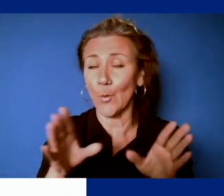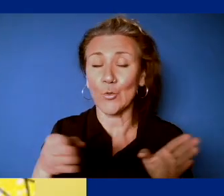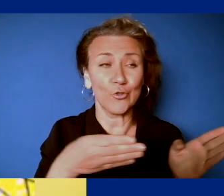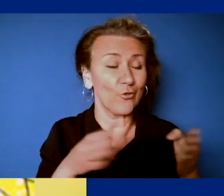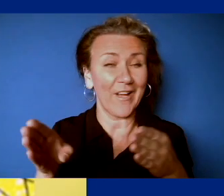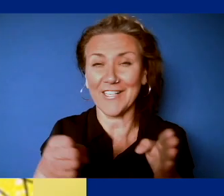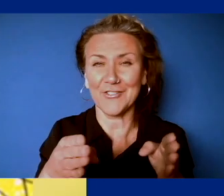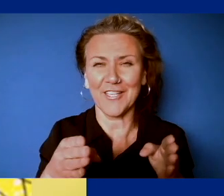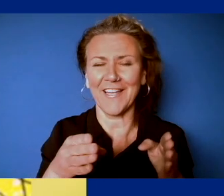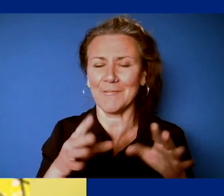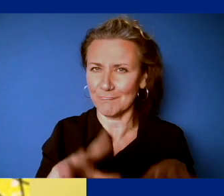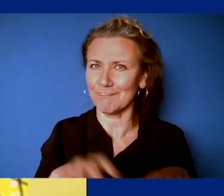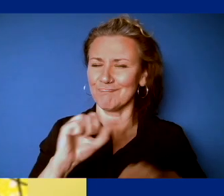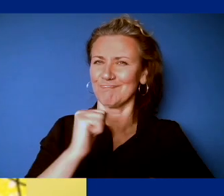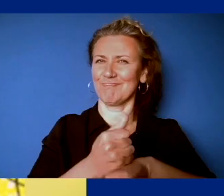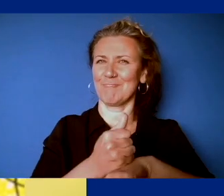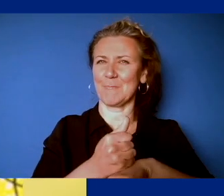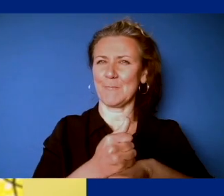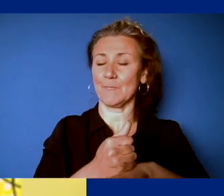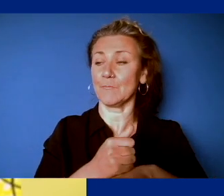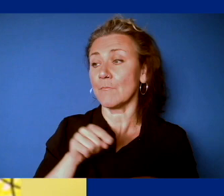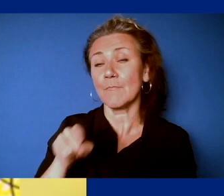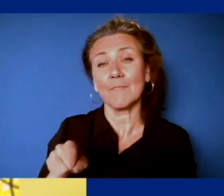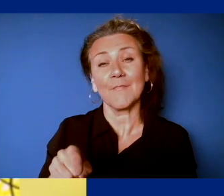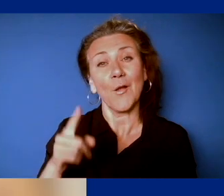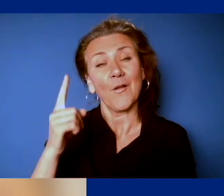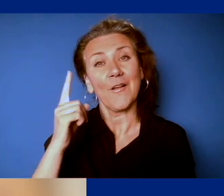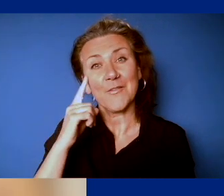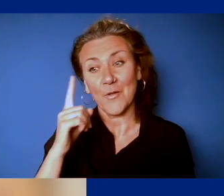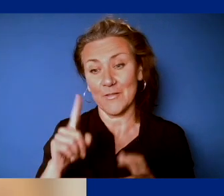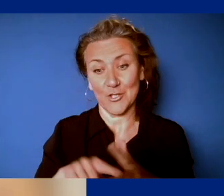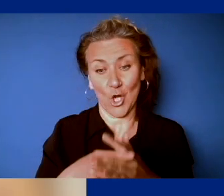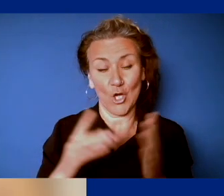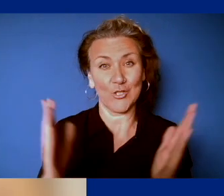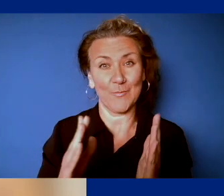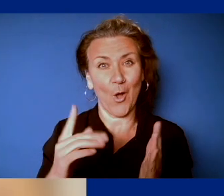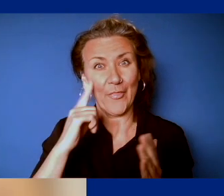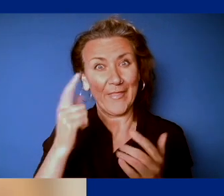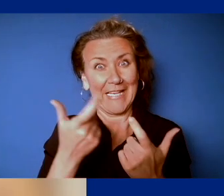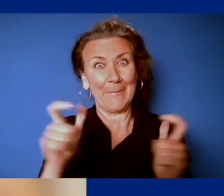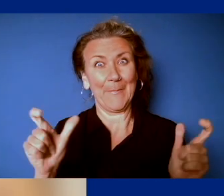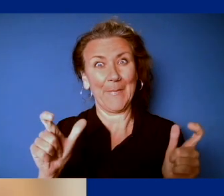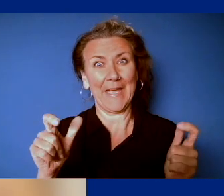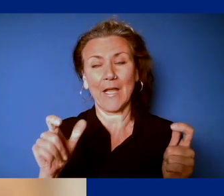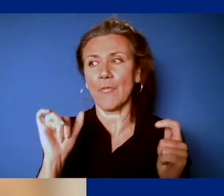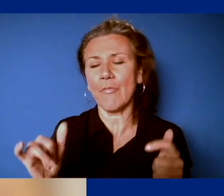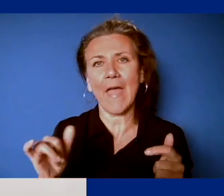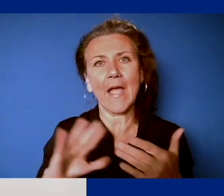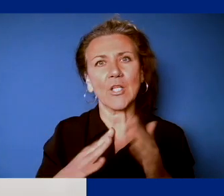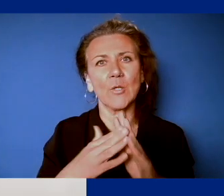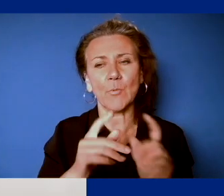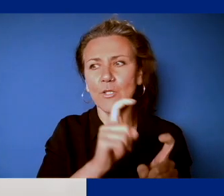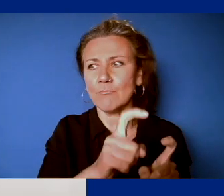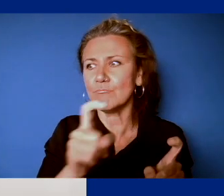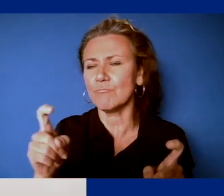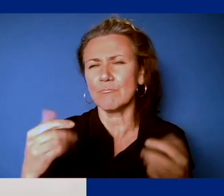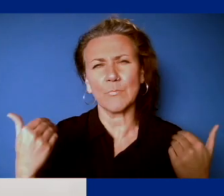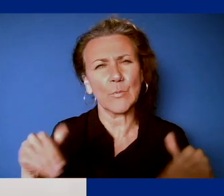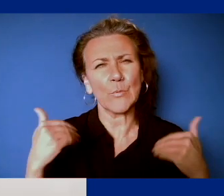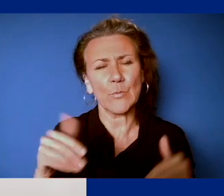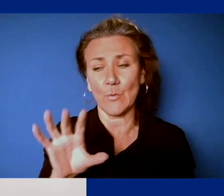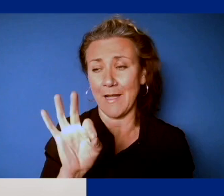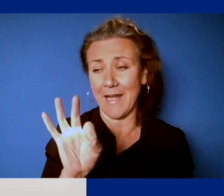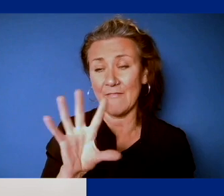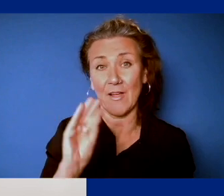sight of. The community that Start Small, Think Big serves is fantastically diverse. 95% of